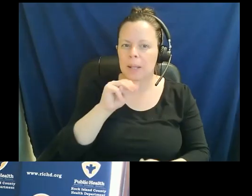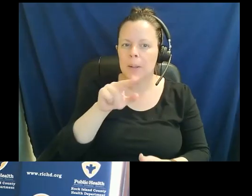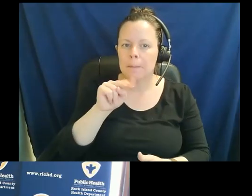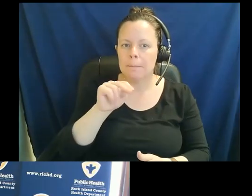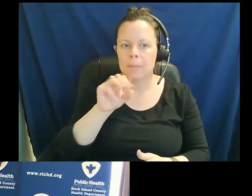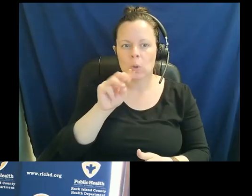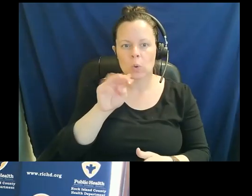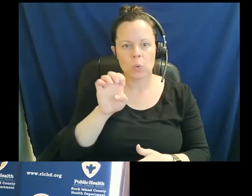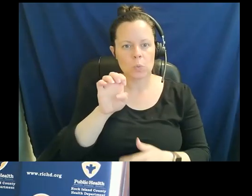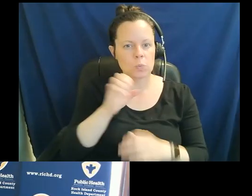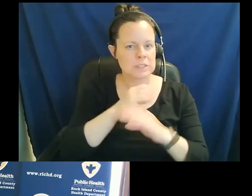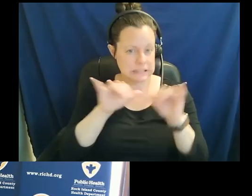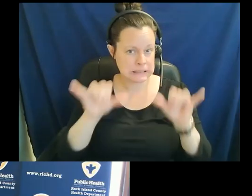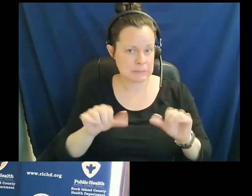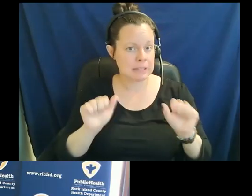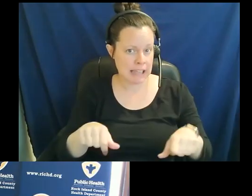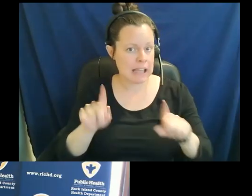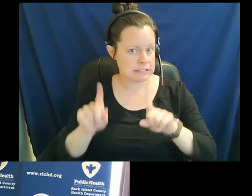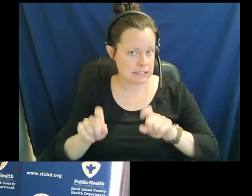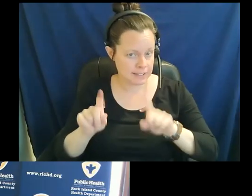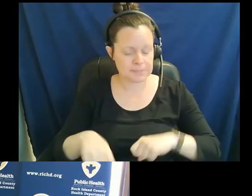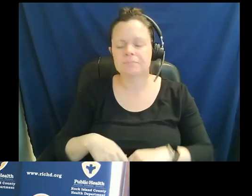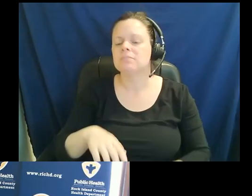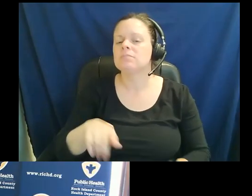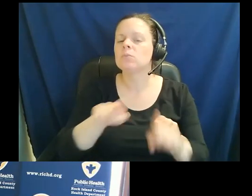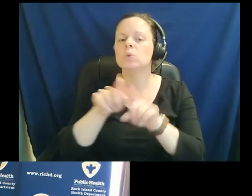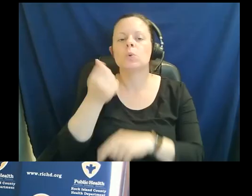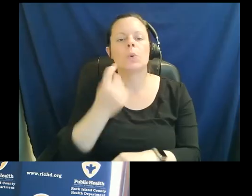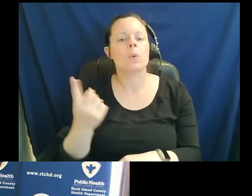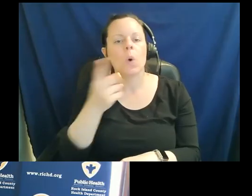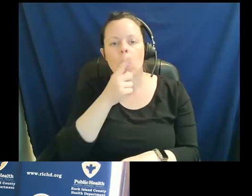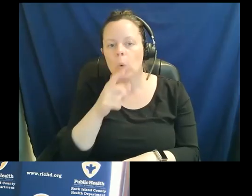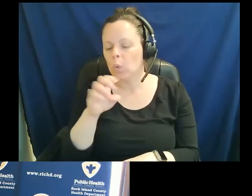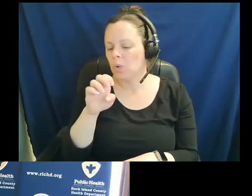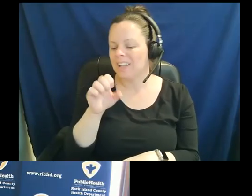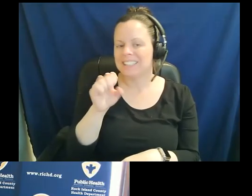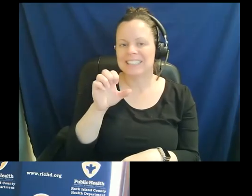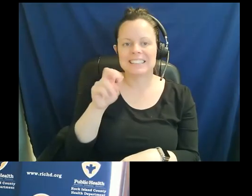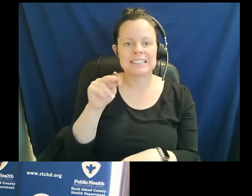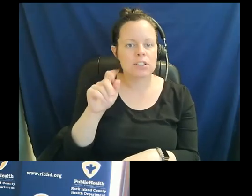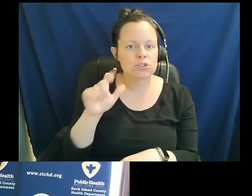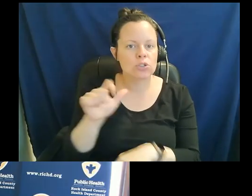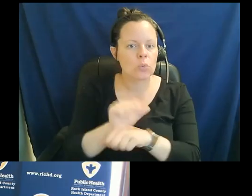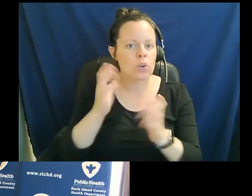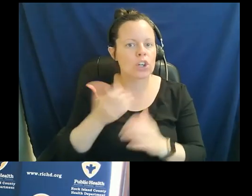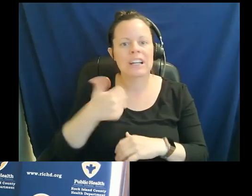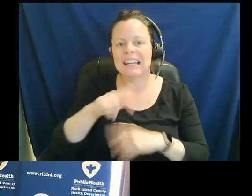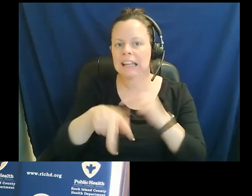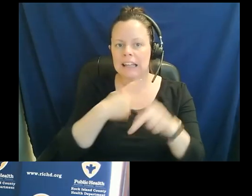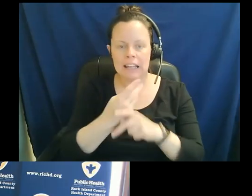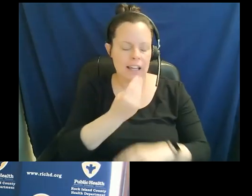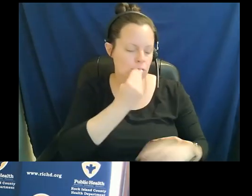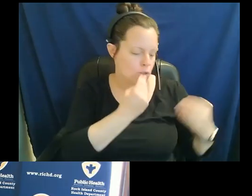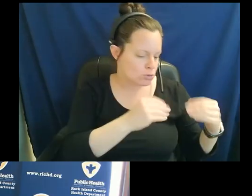tested. And then also anyone that is an essential worker of any kind, so grocery stores,